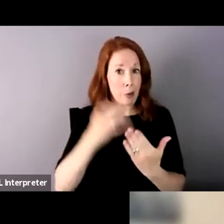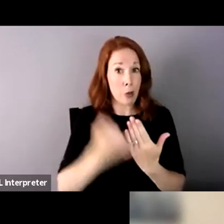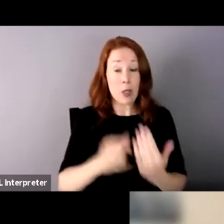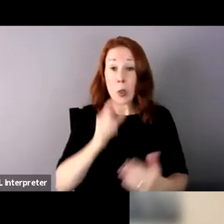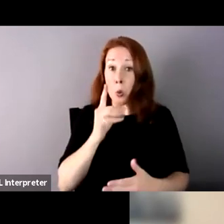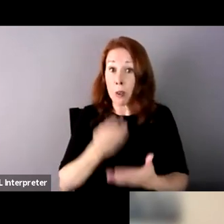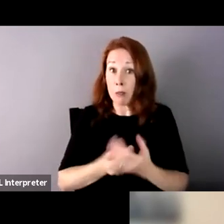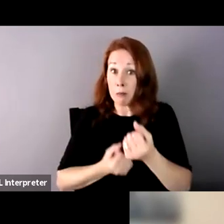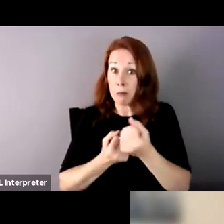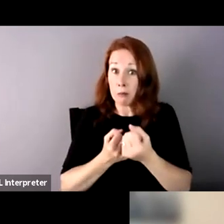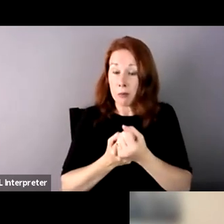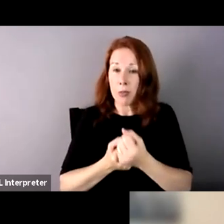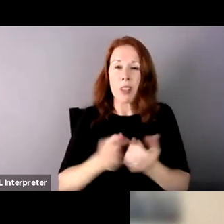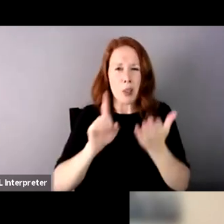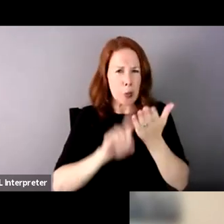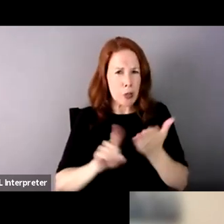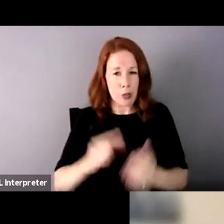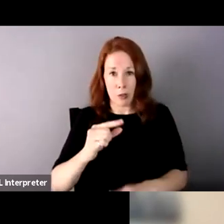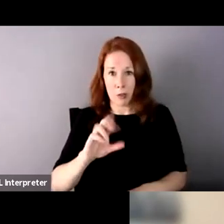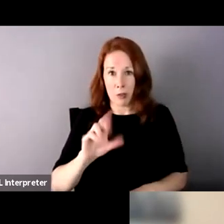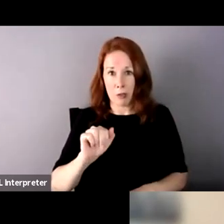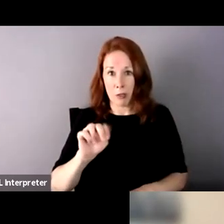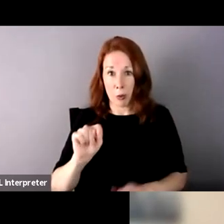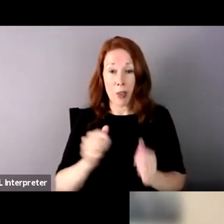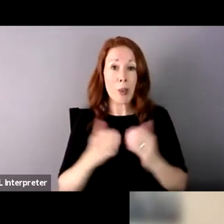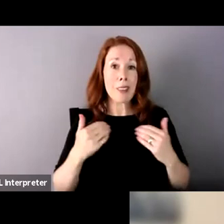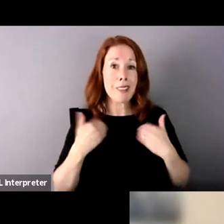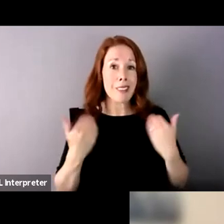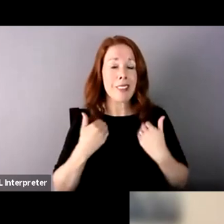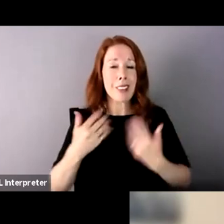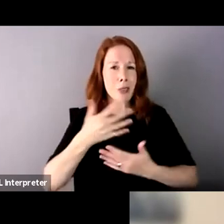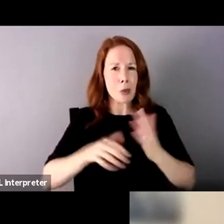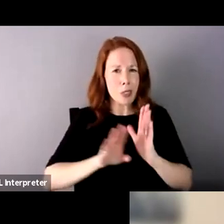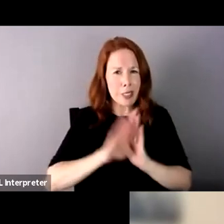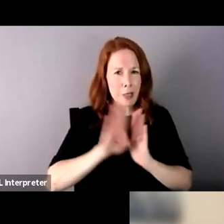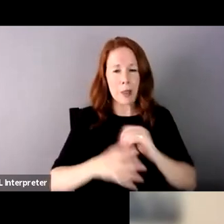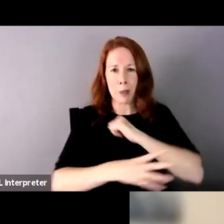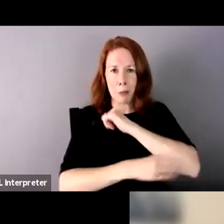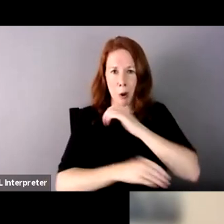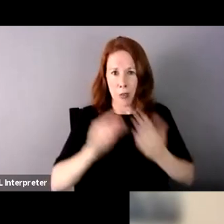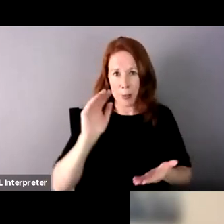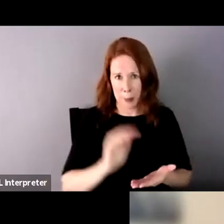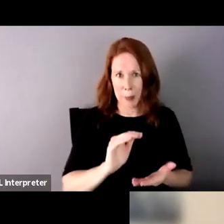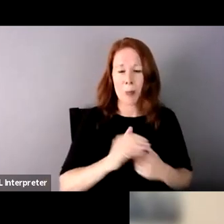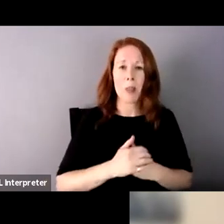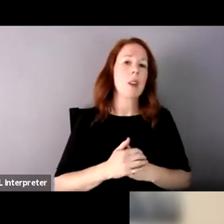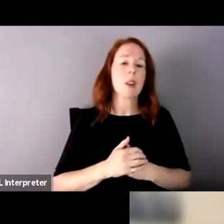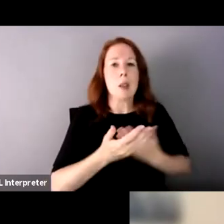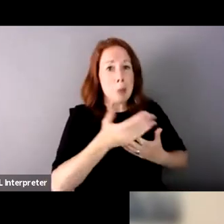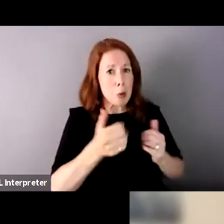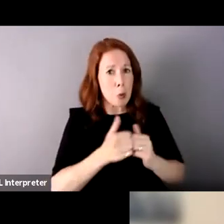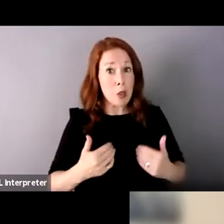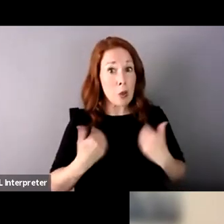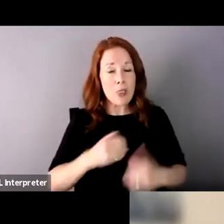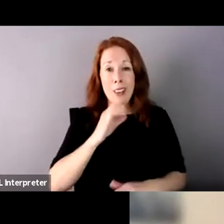a research grant with the Ministry of Social Development and Poverty Reduction. And I'm working with youth who are